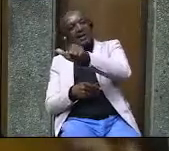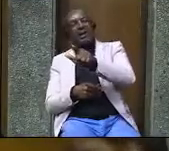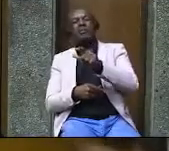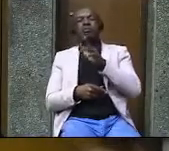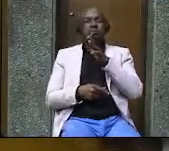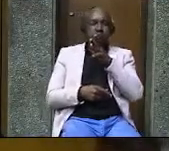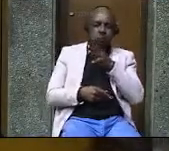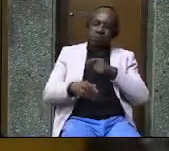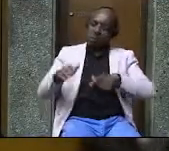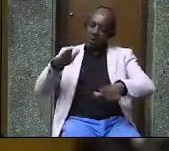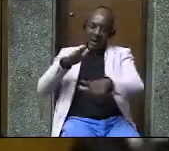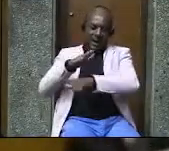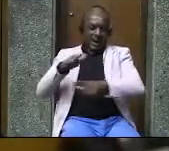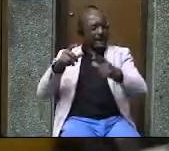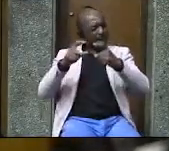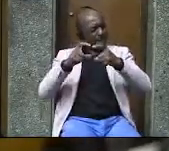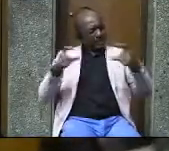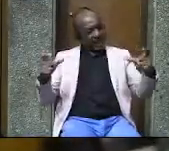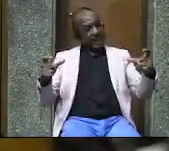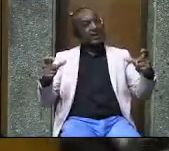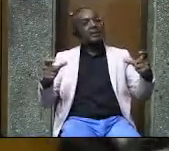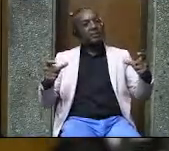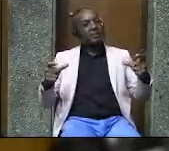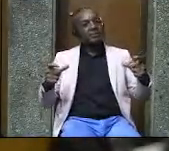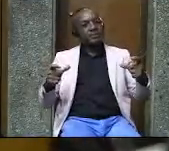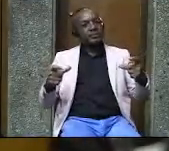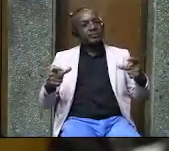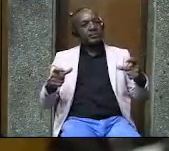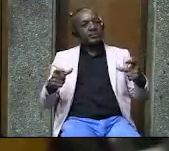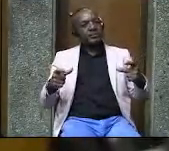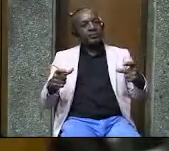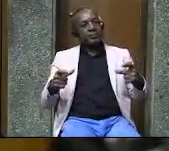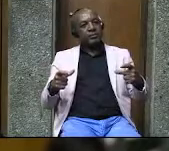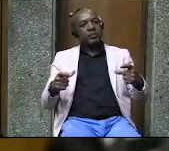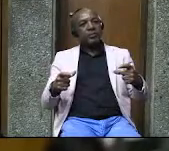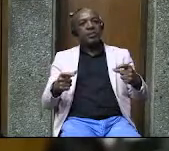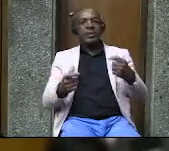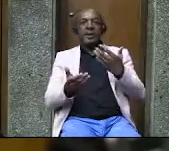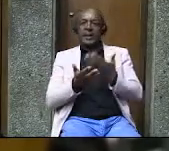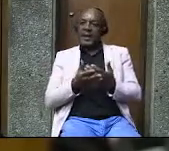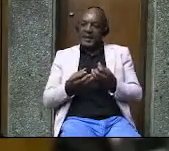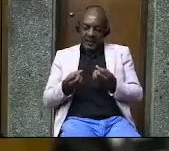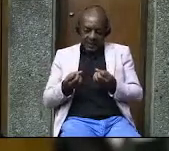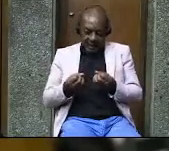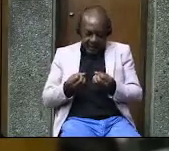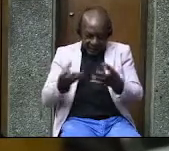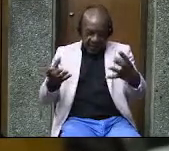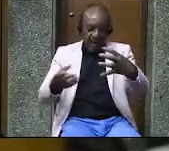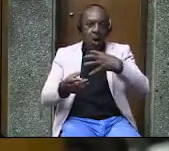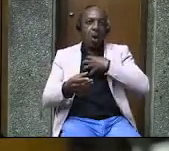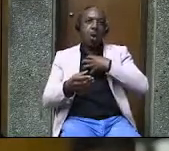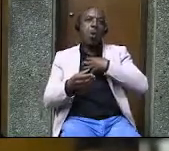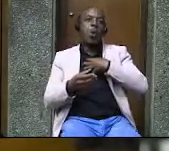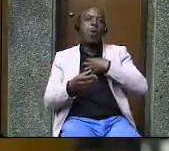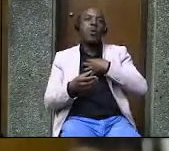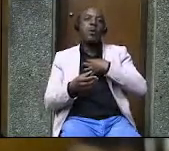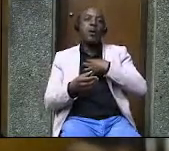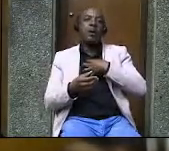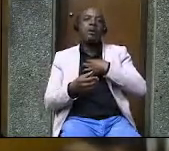land. Okuthi inabantu bazinikazi bayo. I was once a